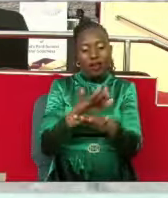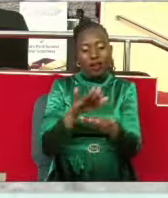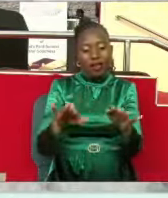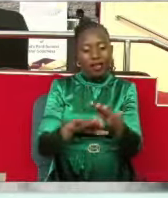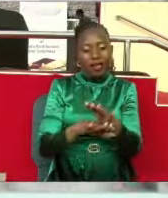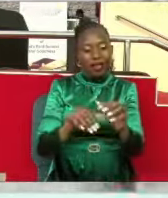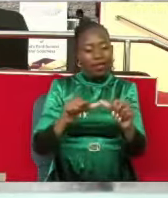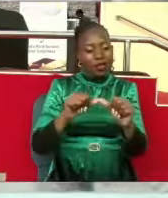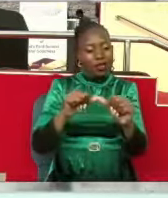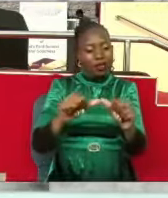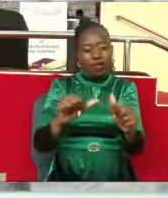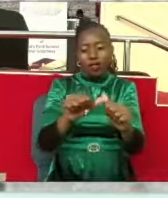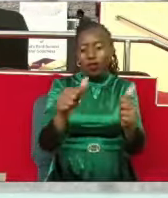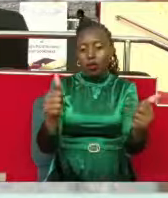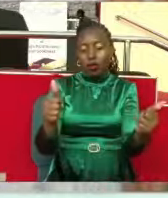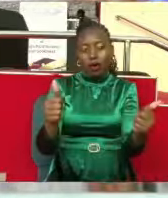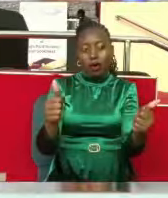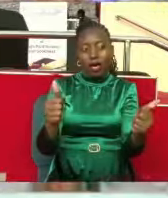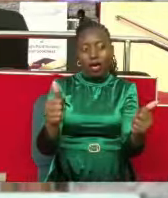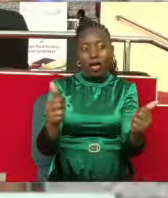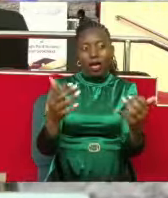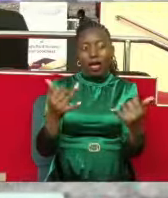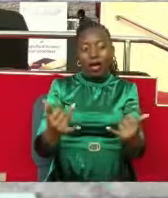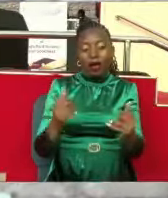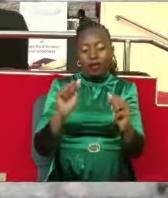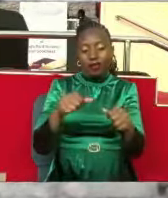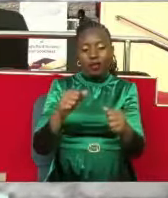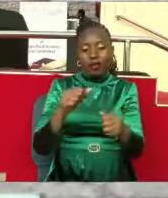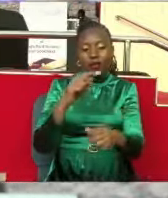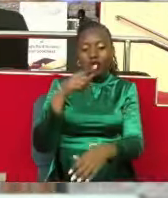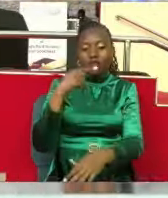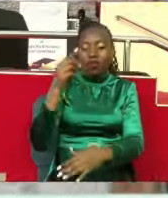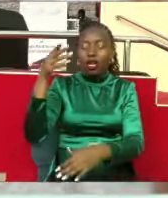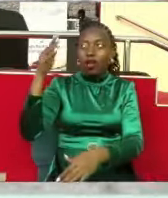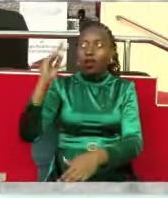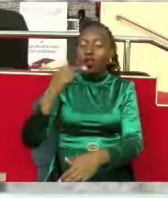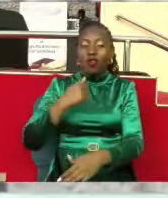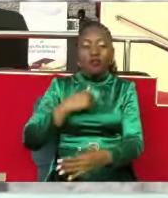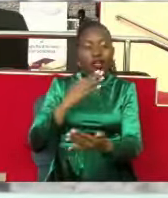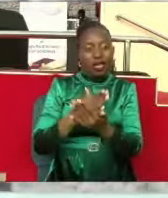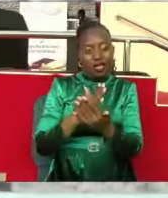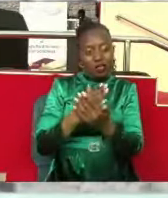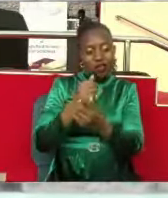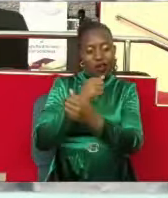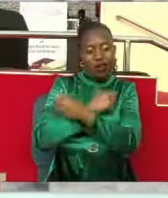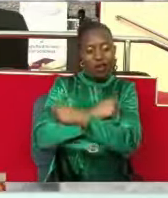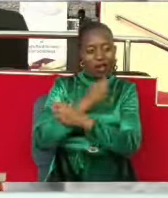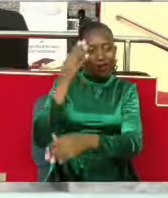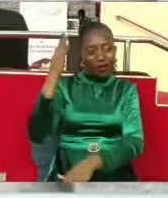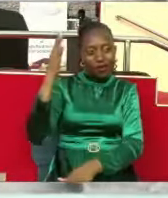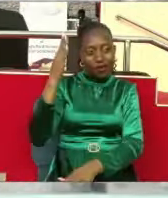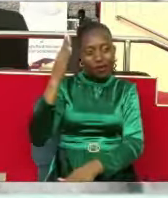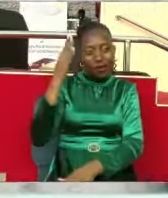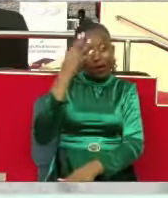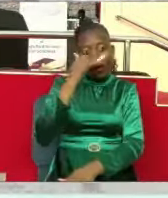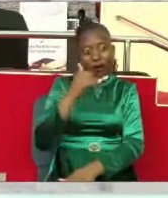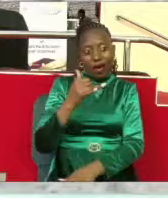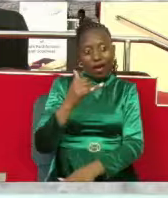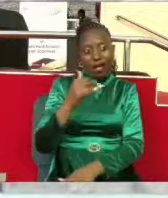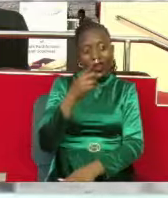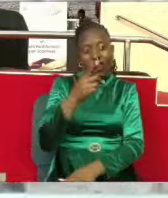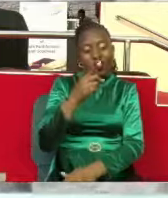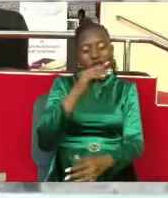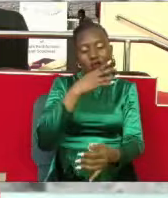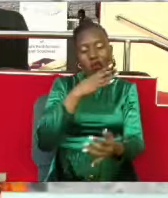you so you can tell the Lord, you know, I love you. Hii mambo yanaenda vizuri naambia Mungu nakupenda. Yes, because you prayed for a husband